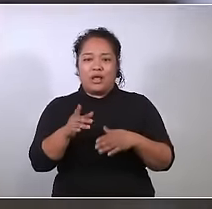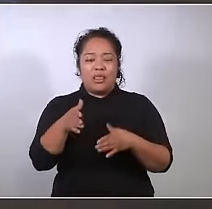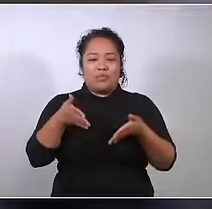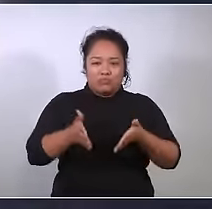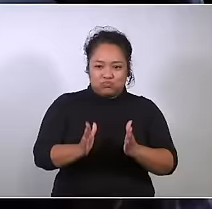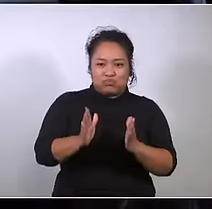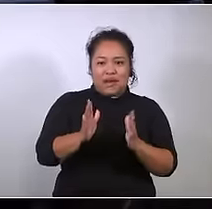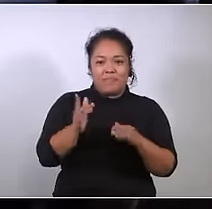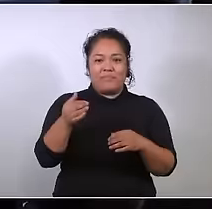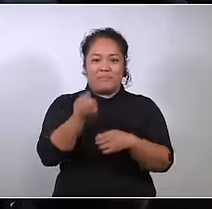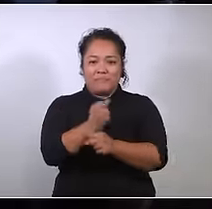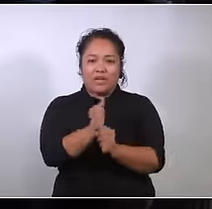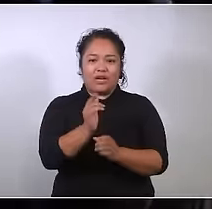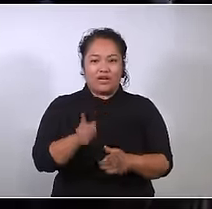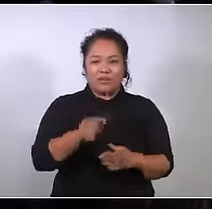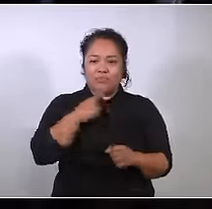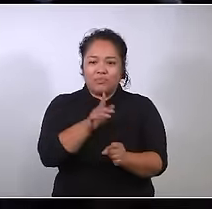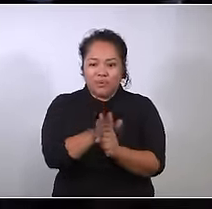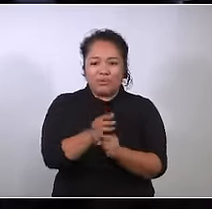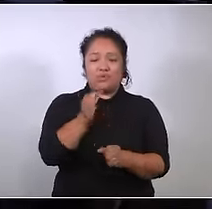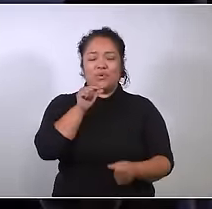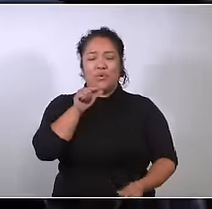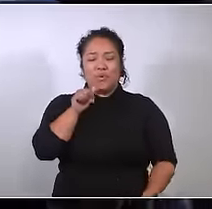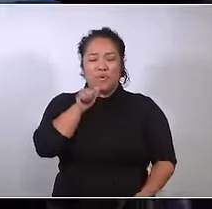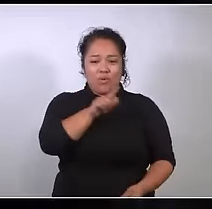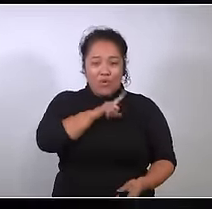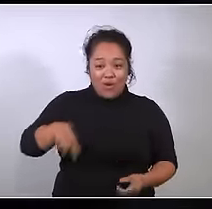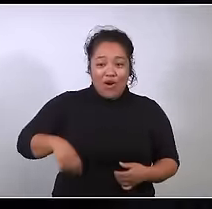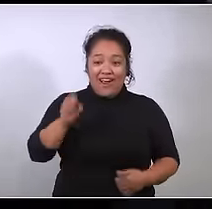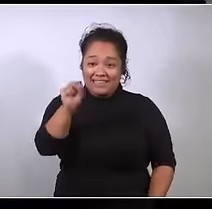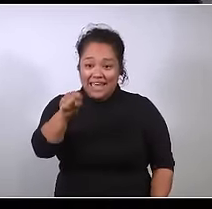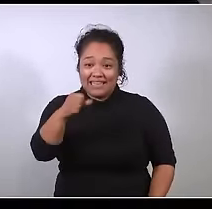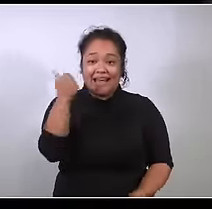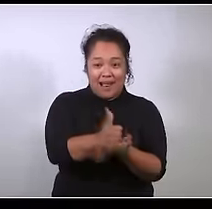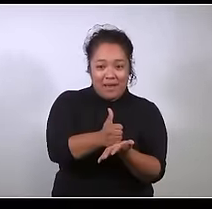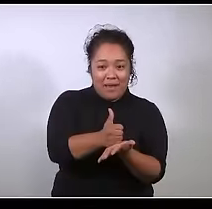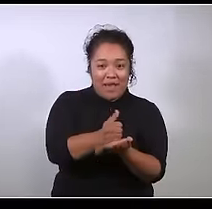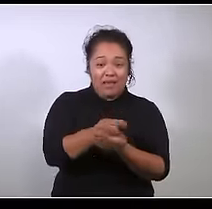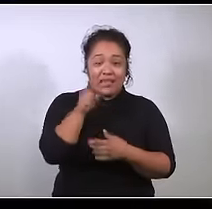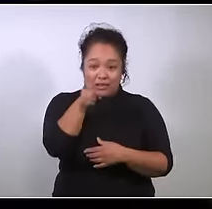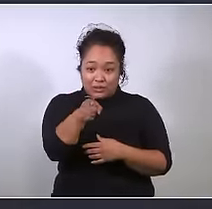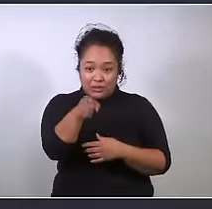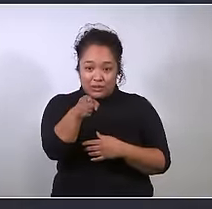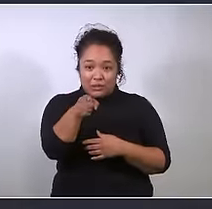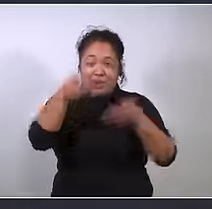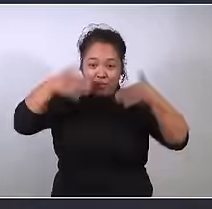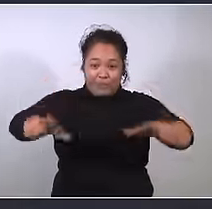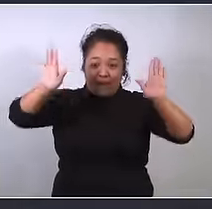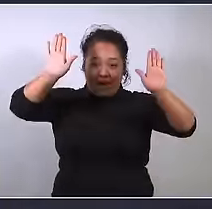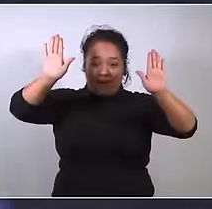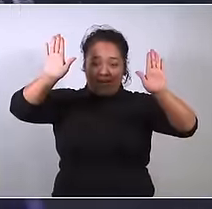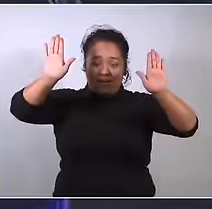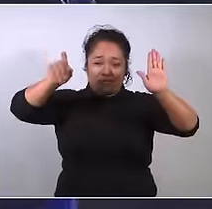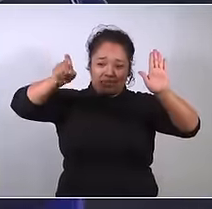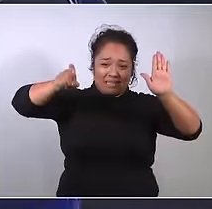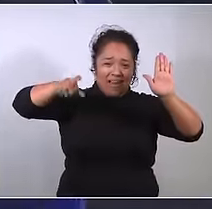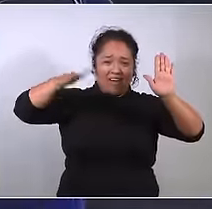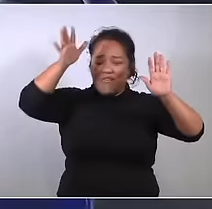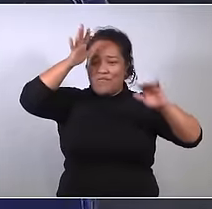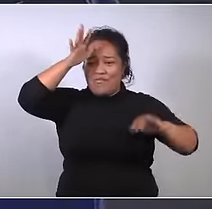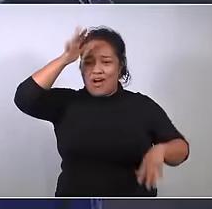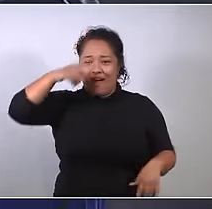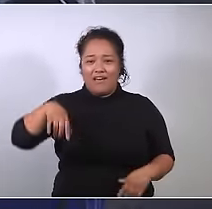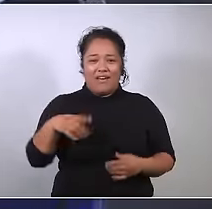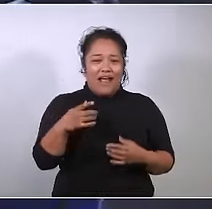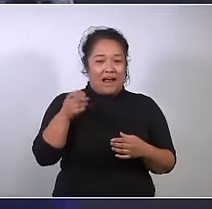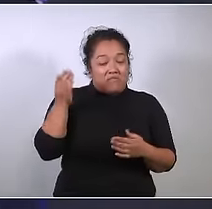maker. The promises of the Lord are yes and amen. Come on, if that's you, would you stretch up your hands and say, Father, I don't know how